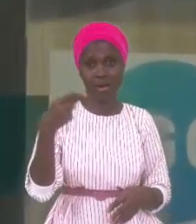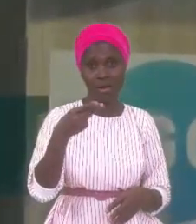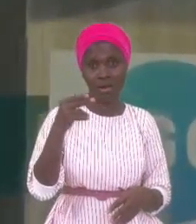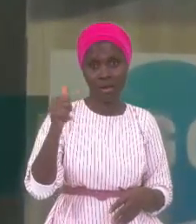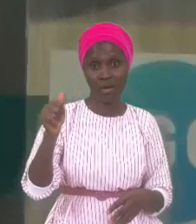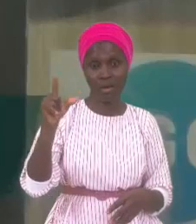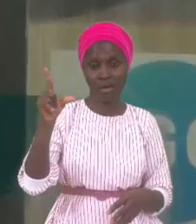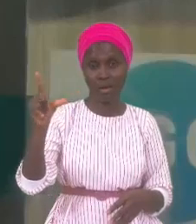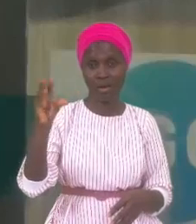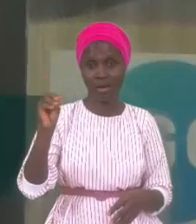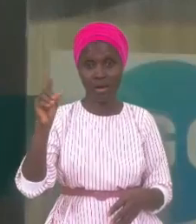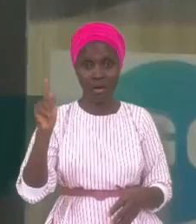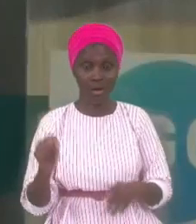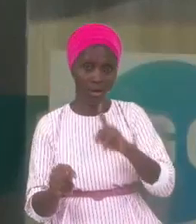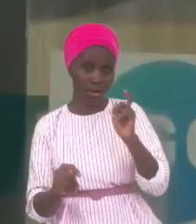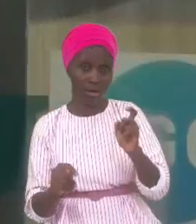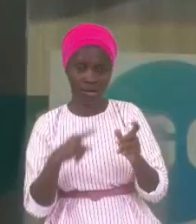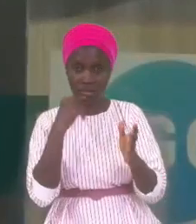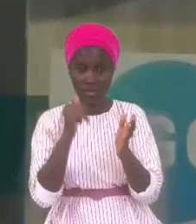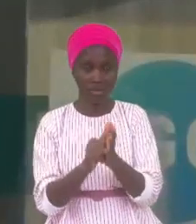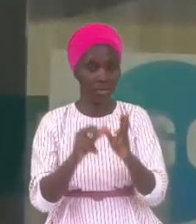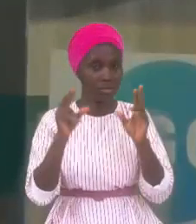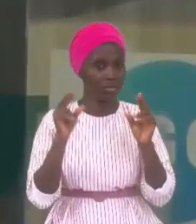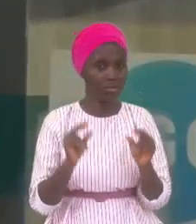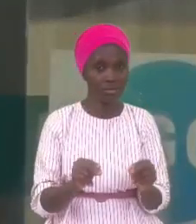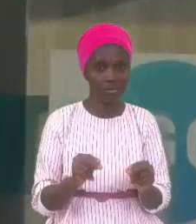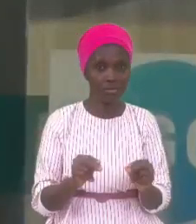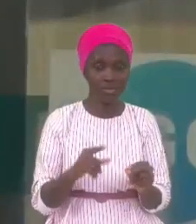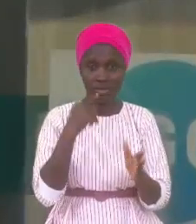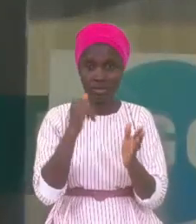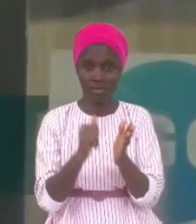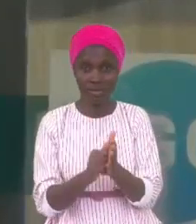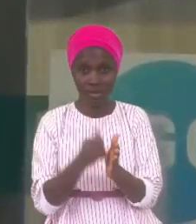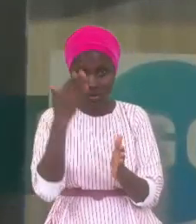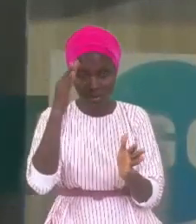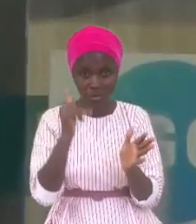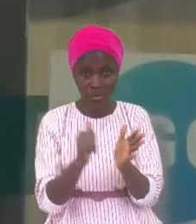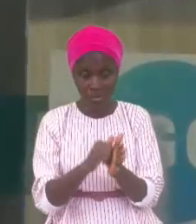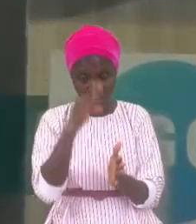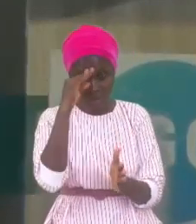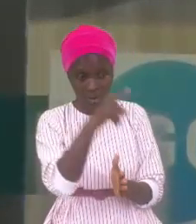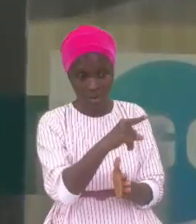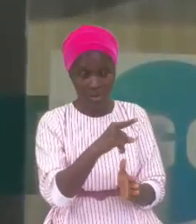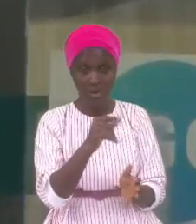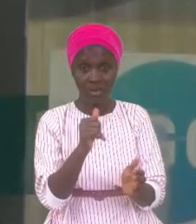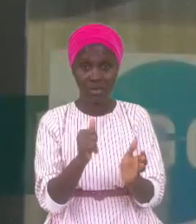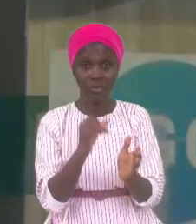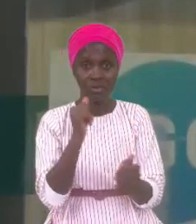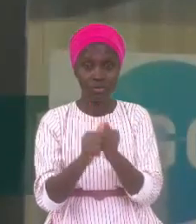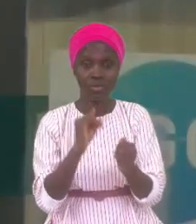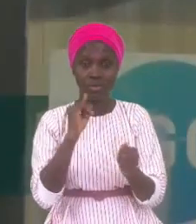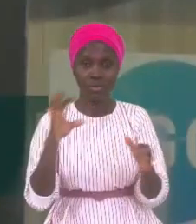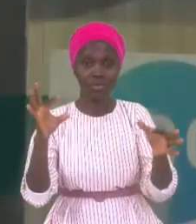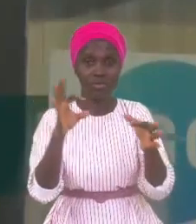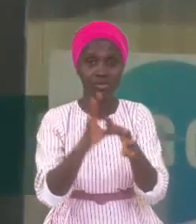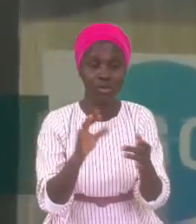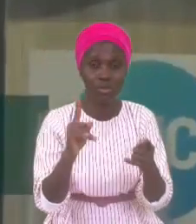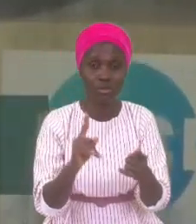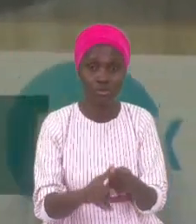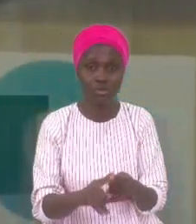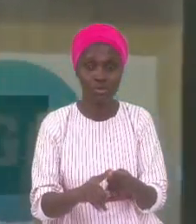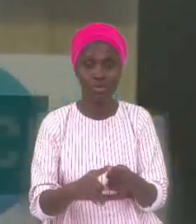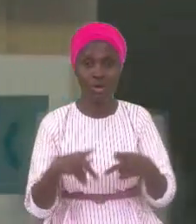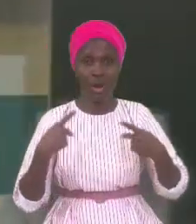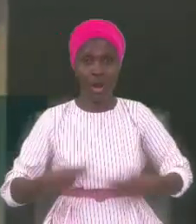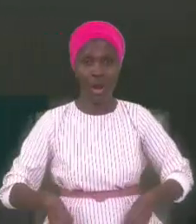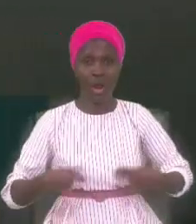not, that he which is joined to a harlot is one body? He that is joined to